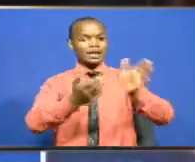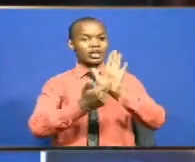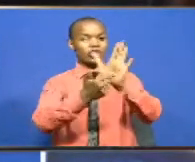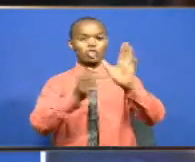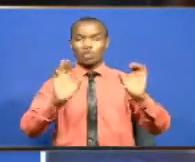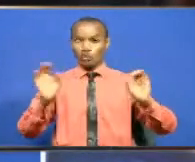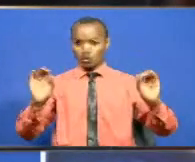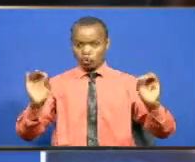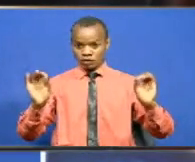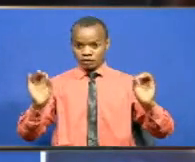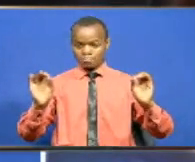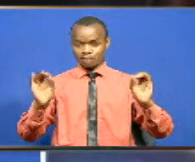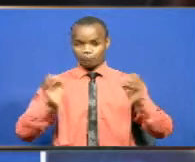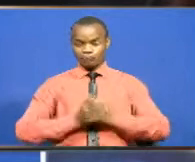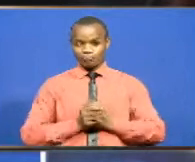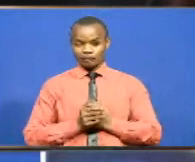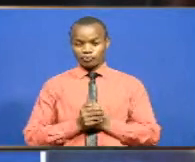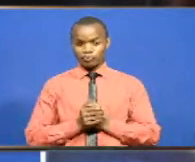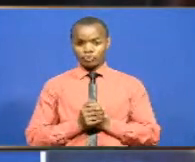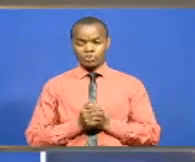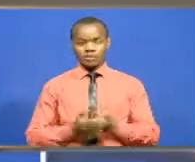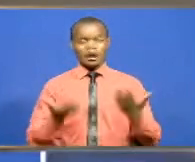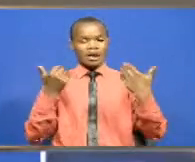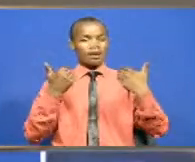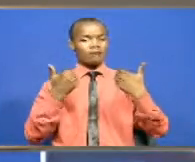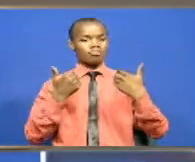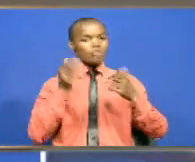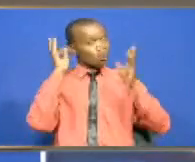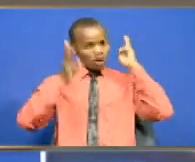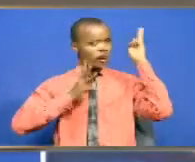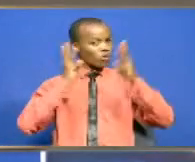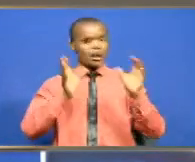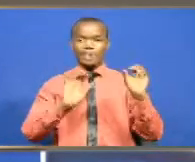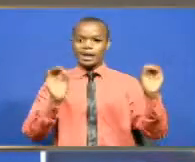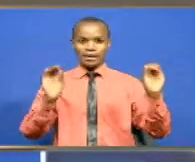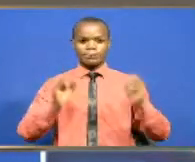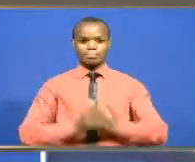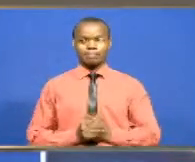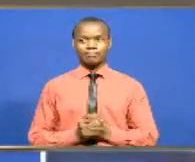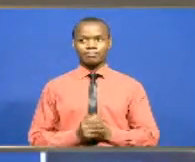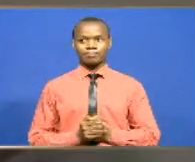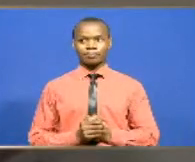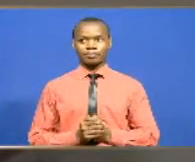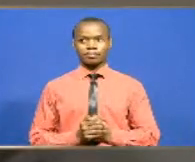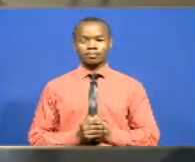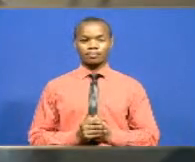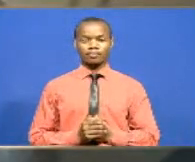so there's no cause for alarm. Kamche Menza for Channel One News.